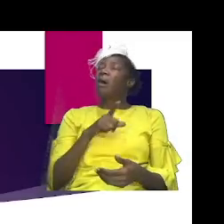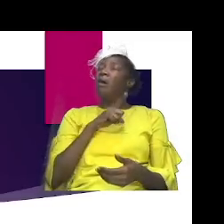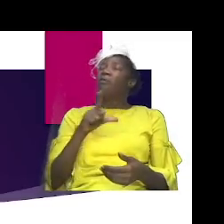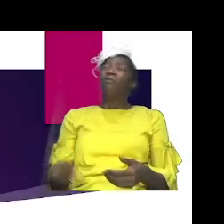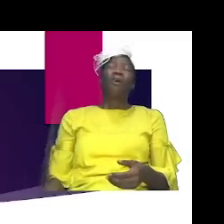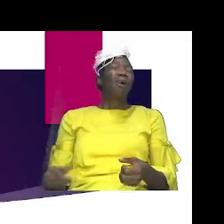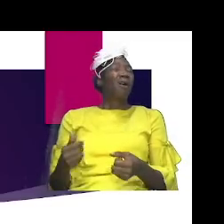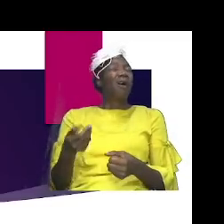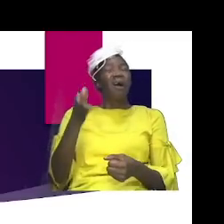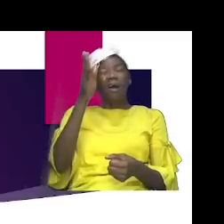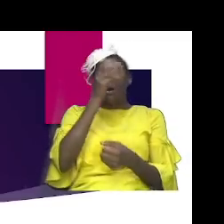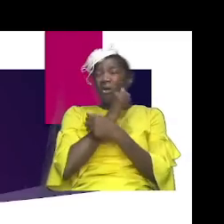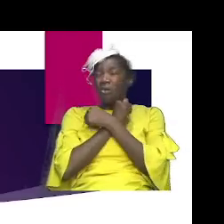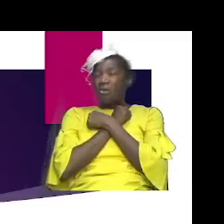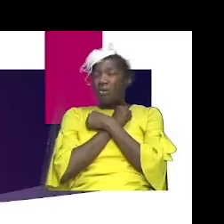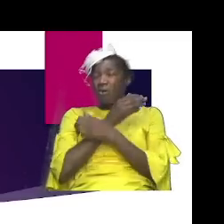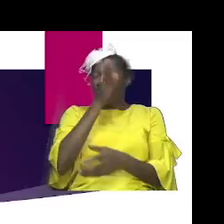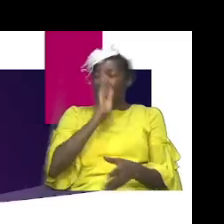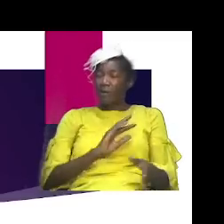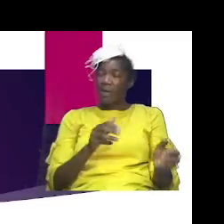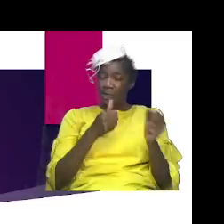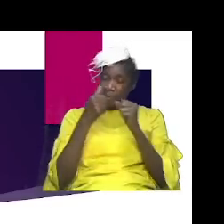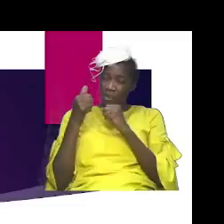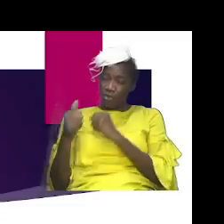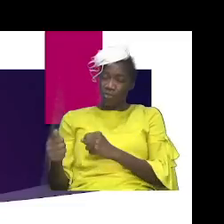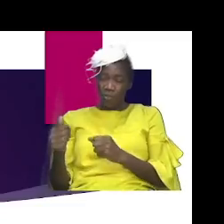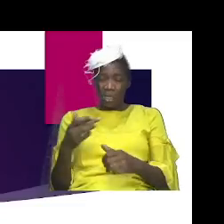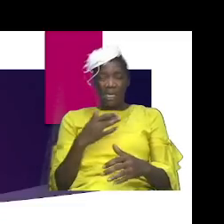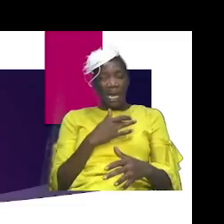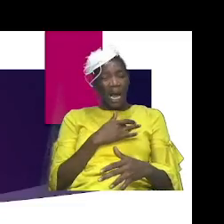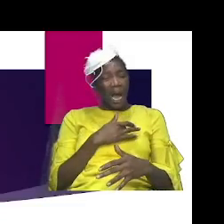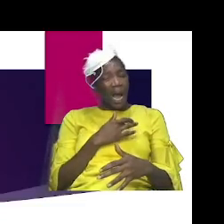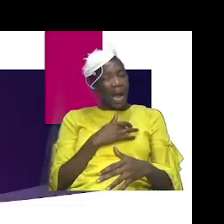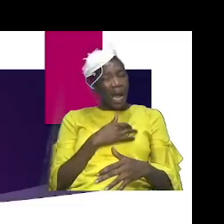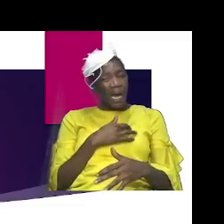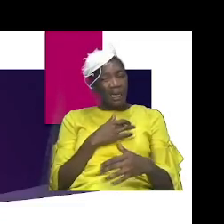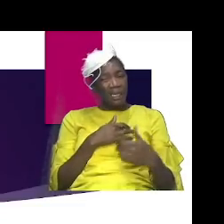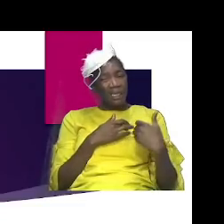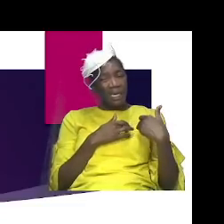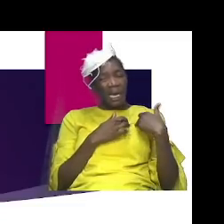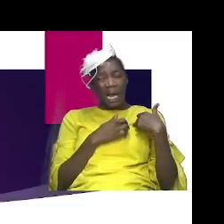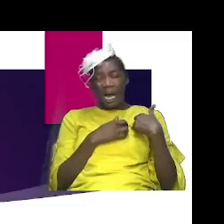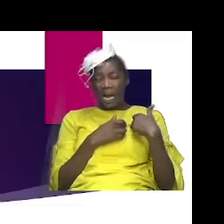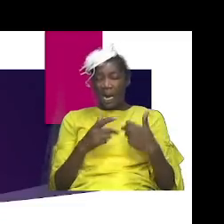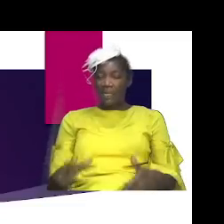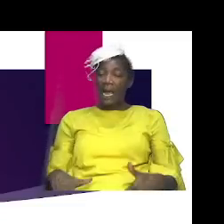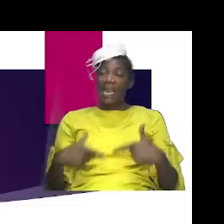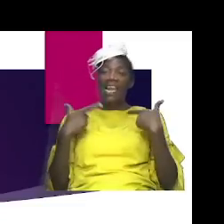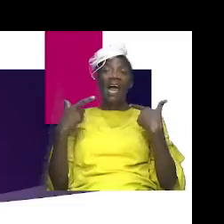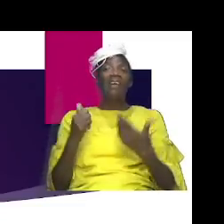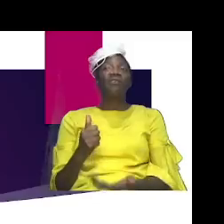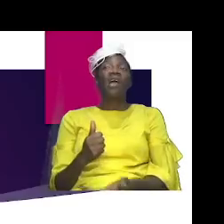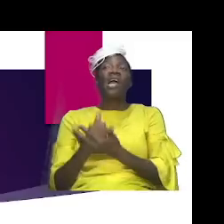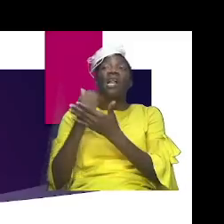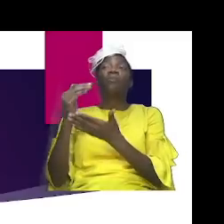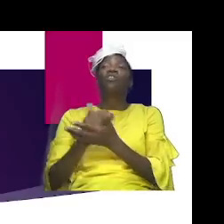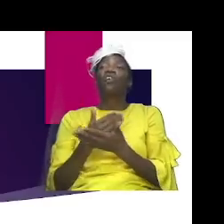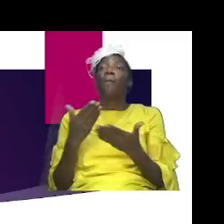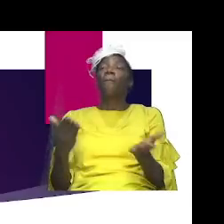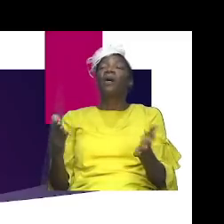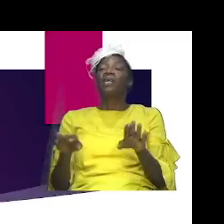heart and in the life of a child of God, that they can help somebody as they walk along, and that they